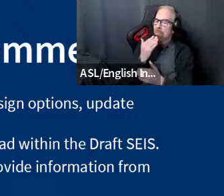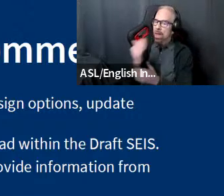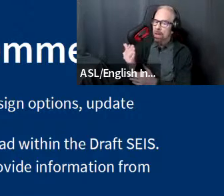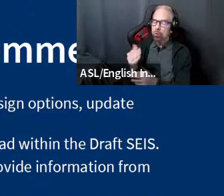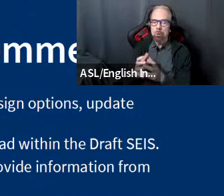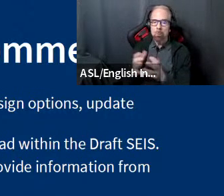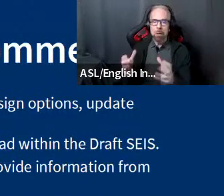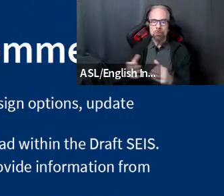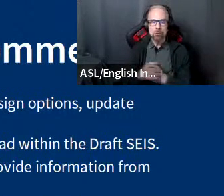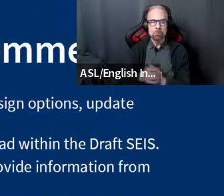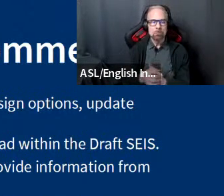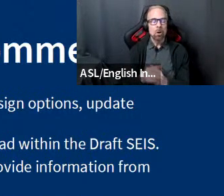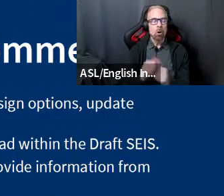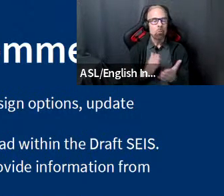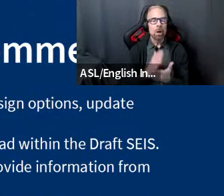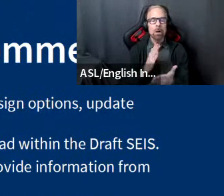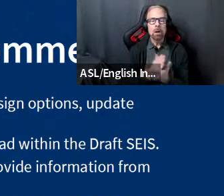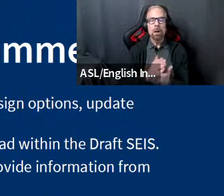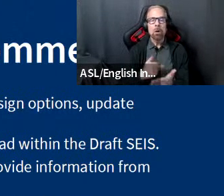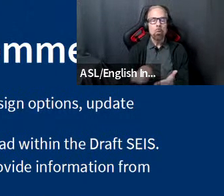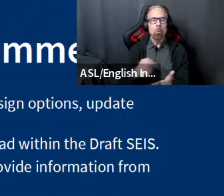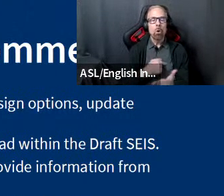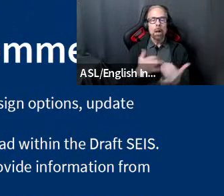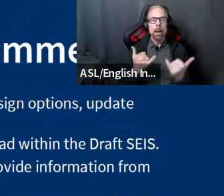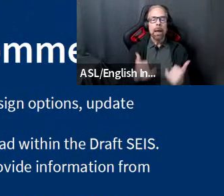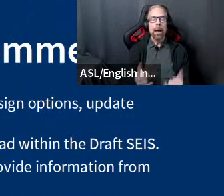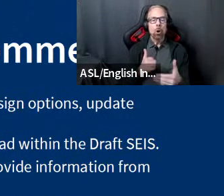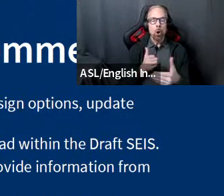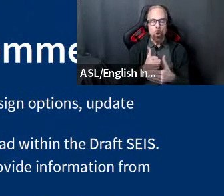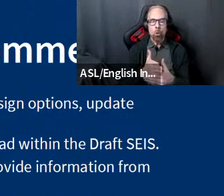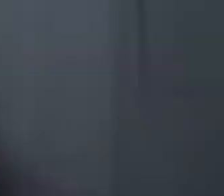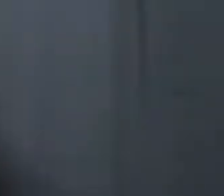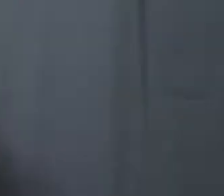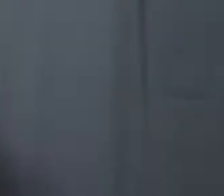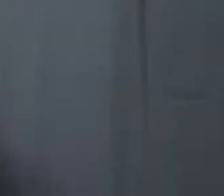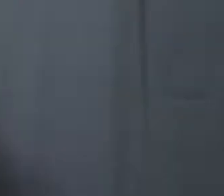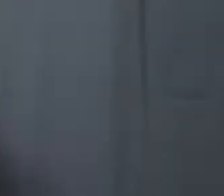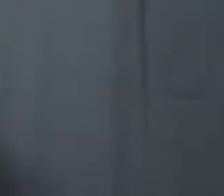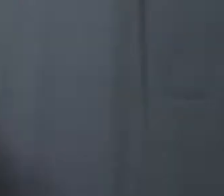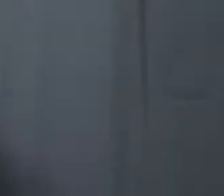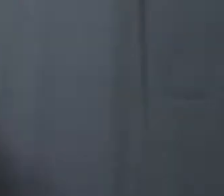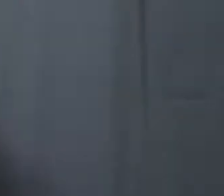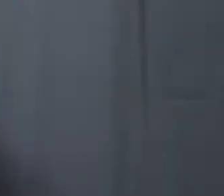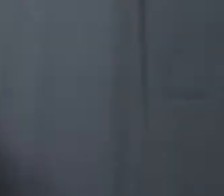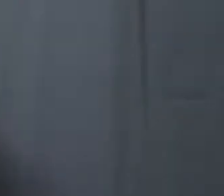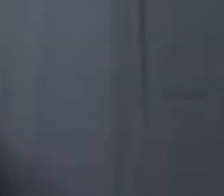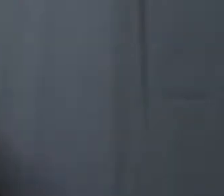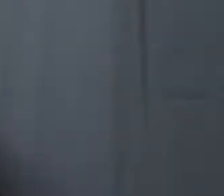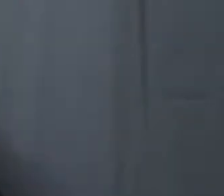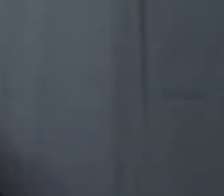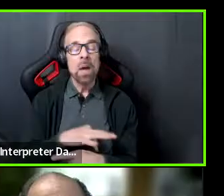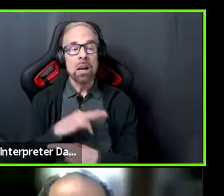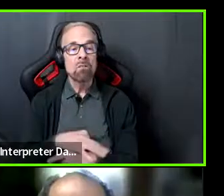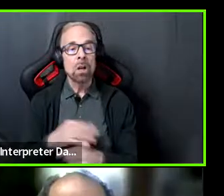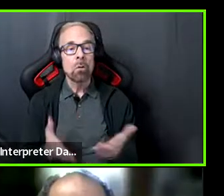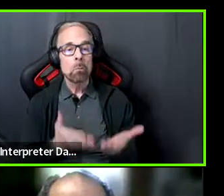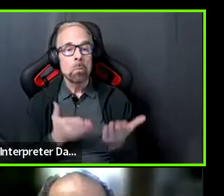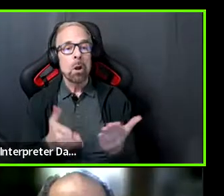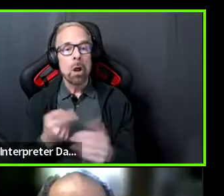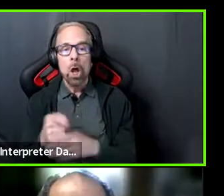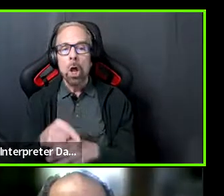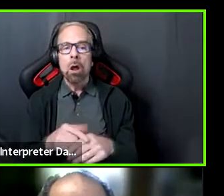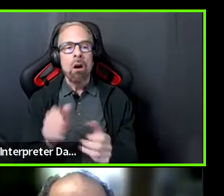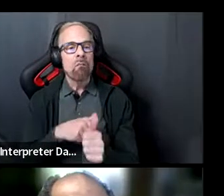much. All right, so we are now going to go through confirming the potential benefits recommendations from the avoid further harm and